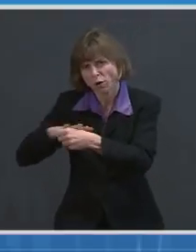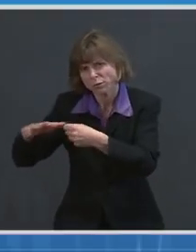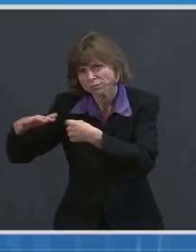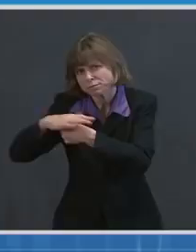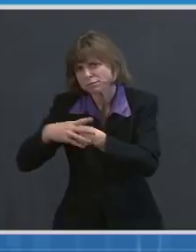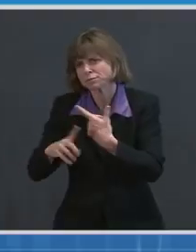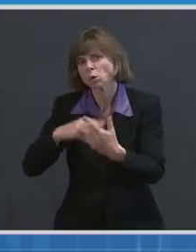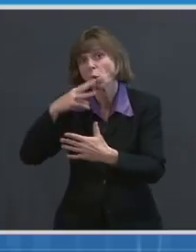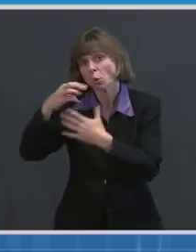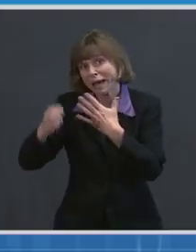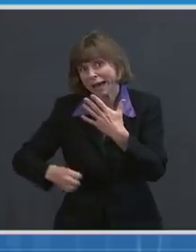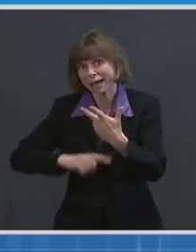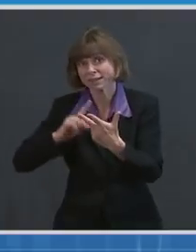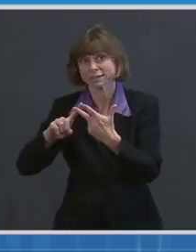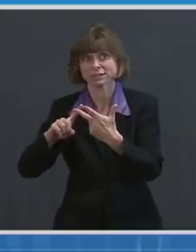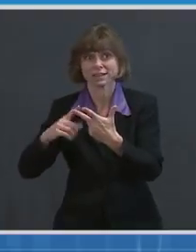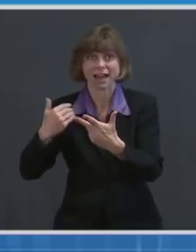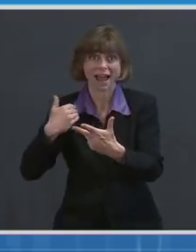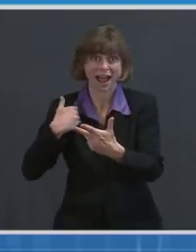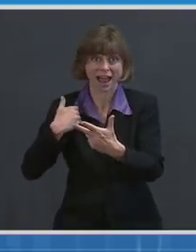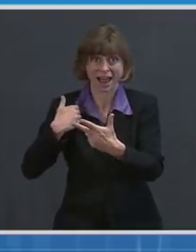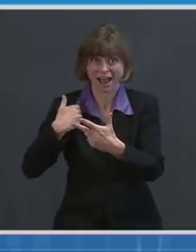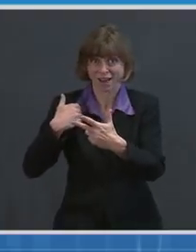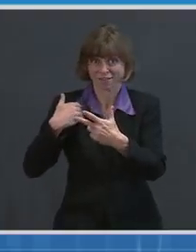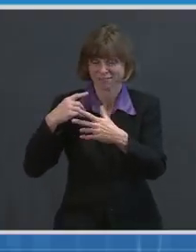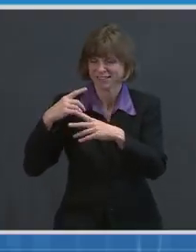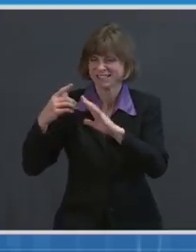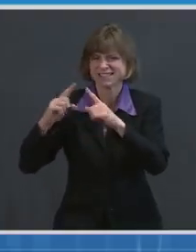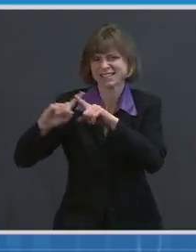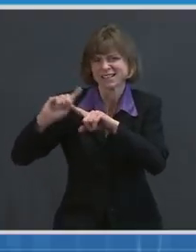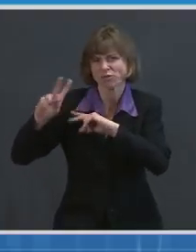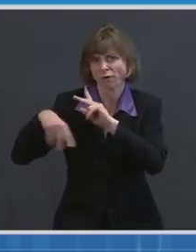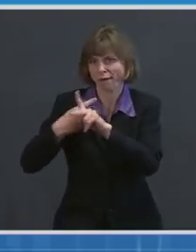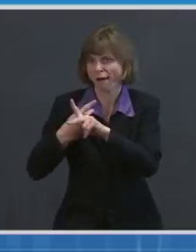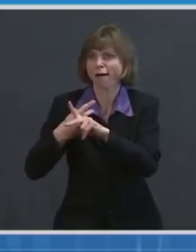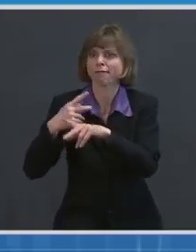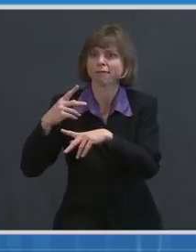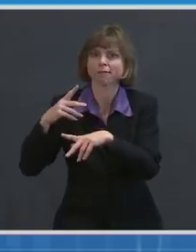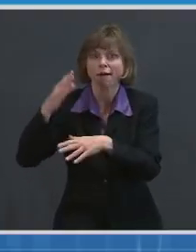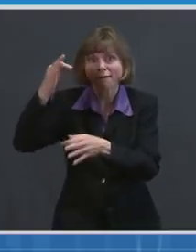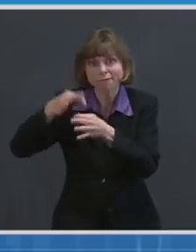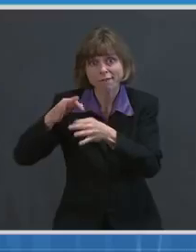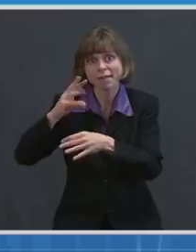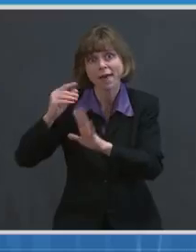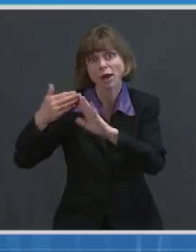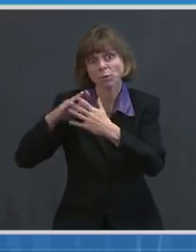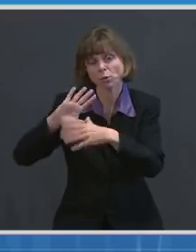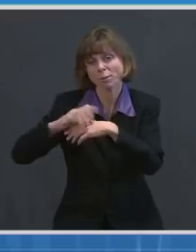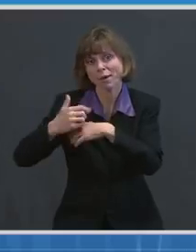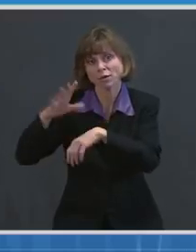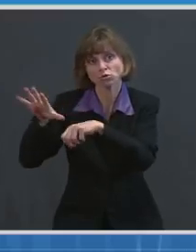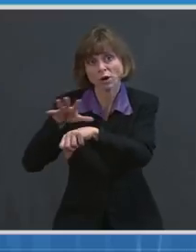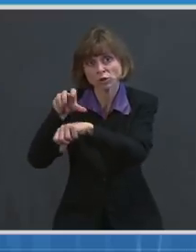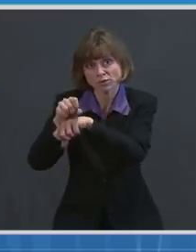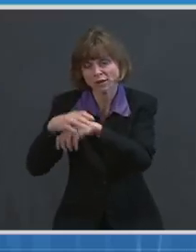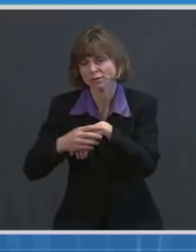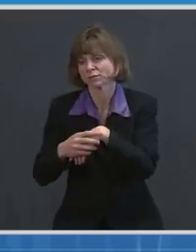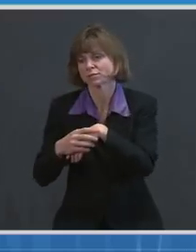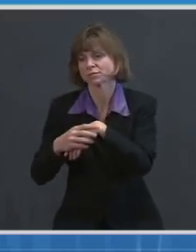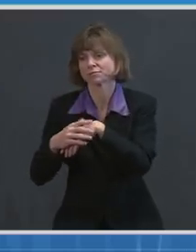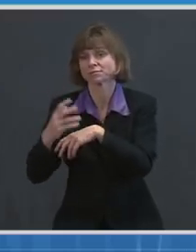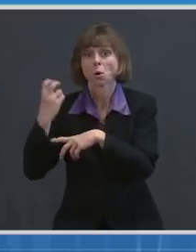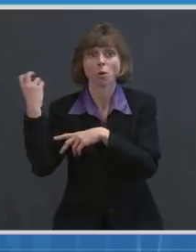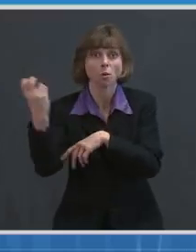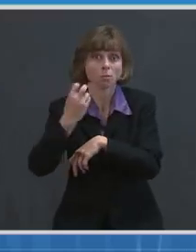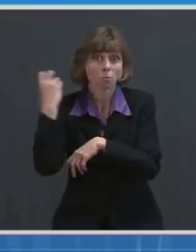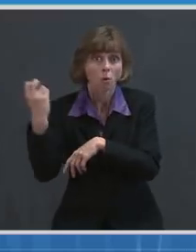reserve slots for registration through faith-based and community-based organizations, as well as deployment alongside mobile vaccination units